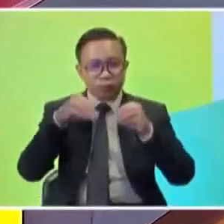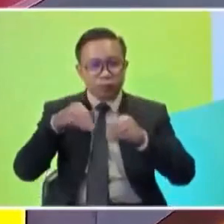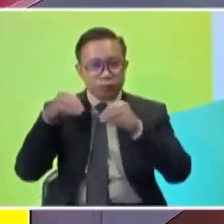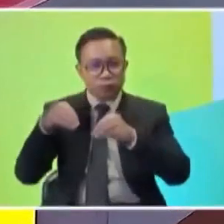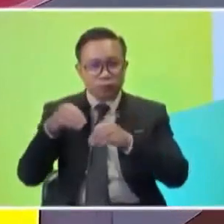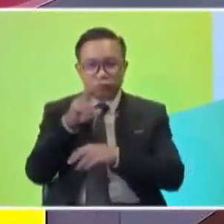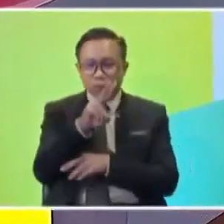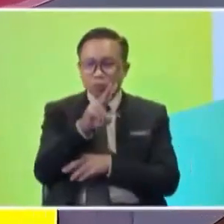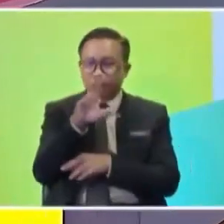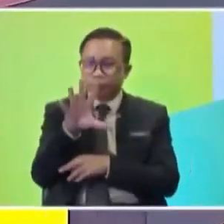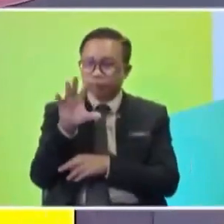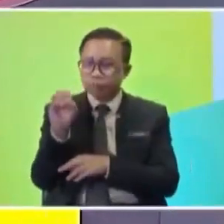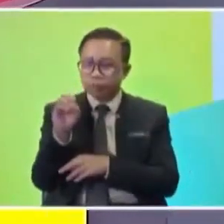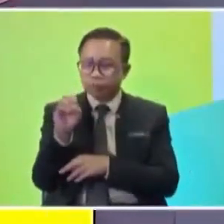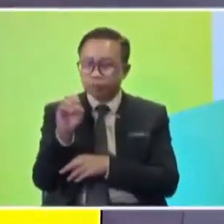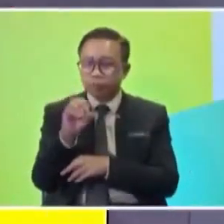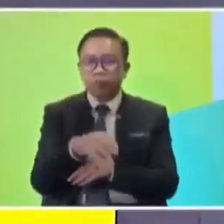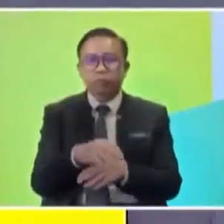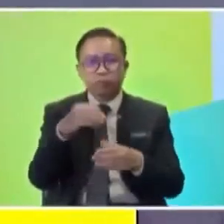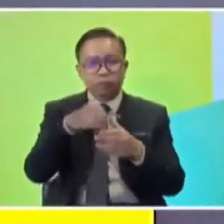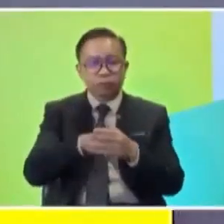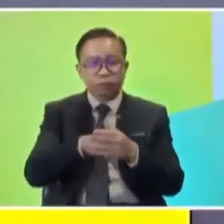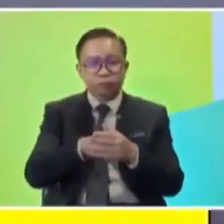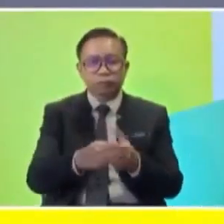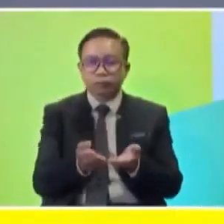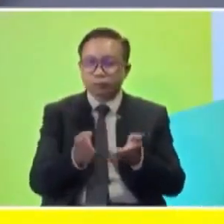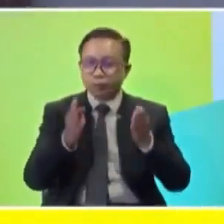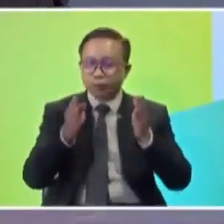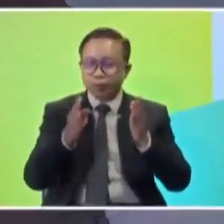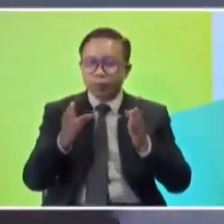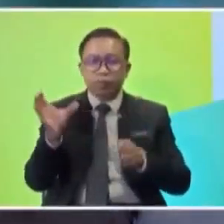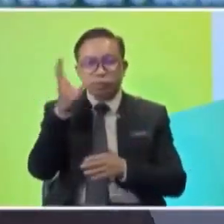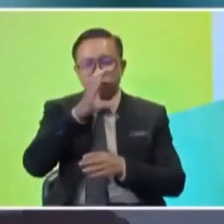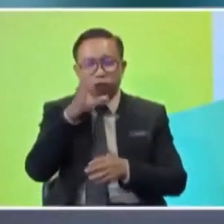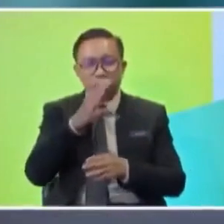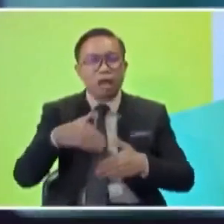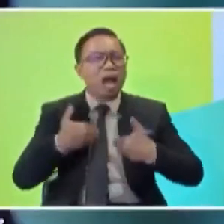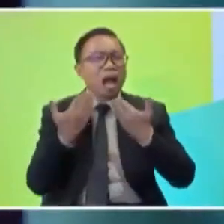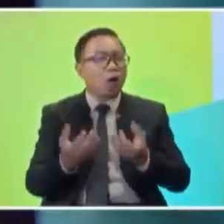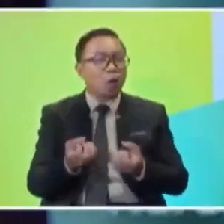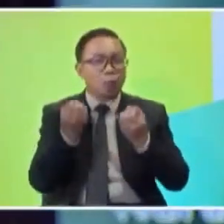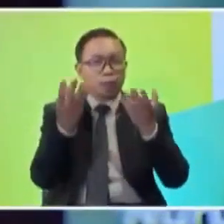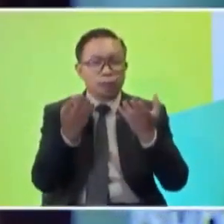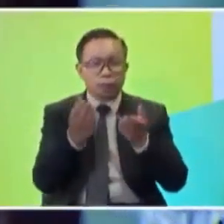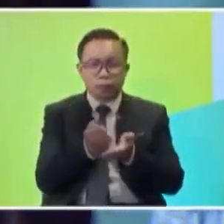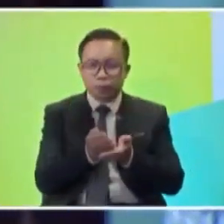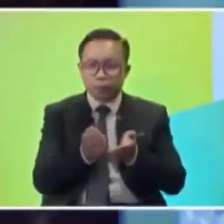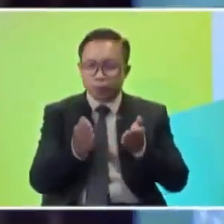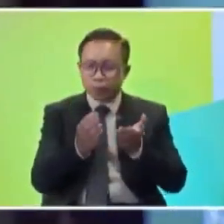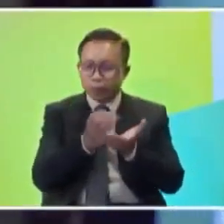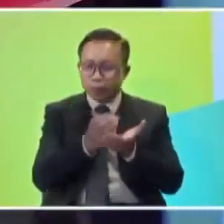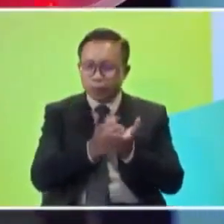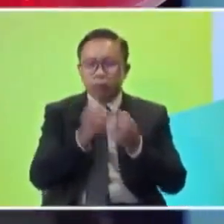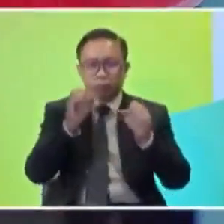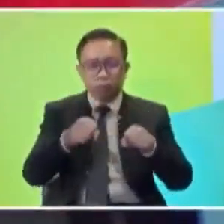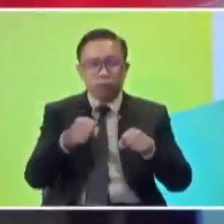250 milliliter of syrup in each beaker. Alright. And we're going to find out how many beaker Chris managed